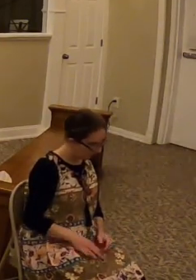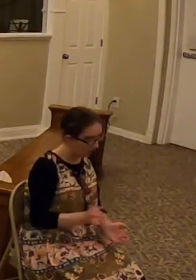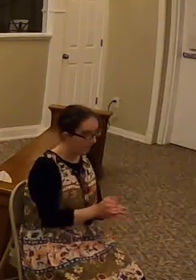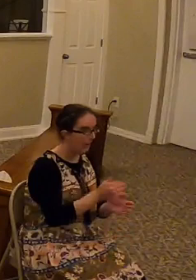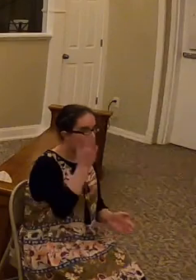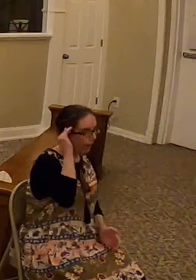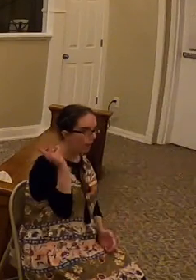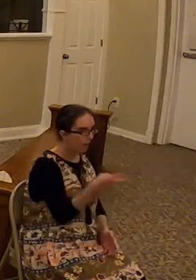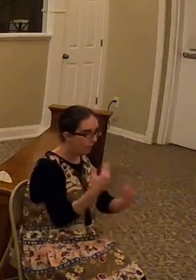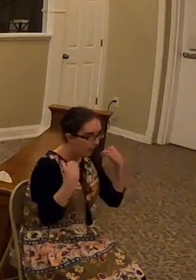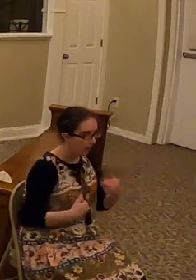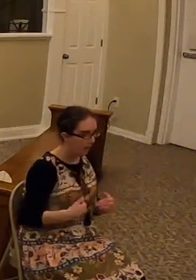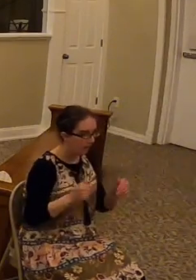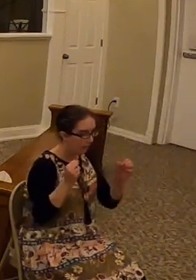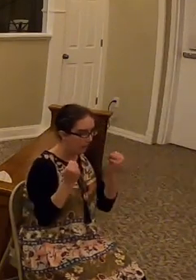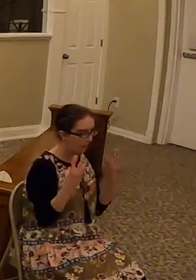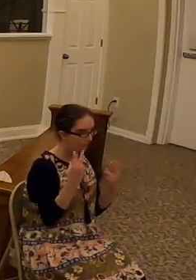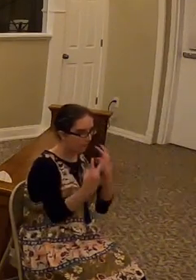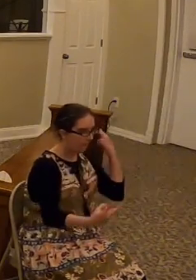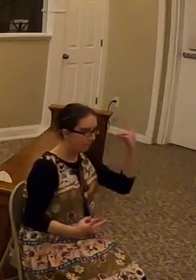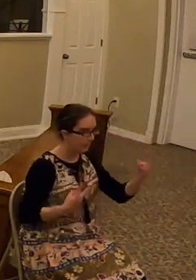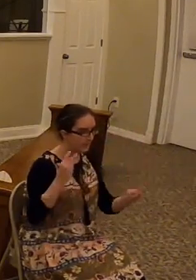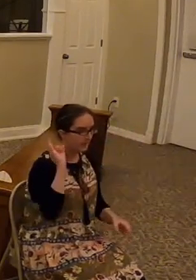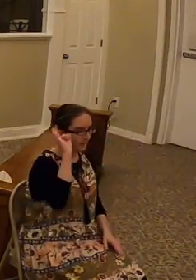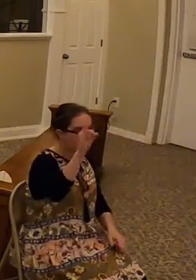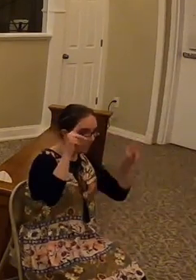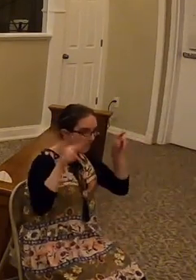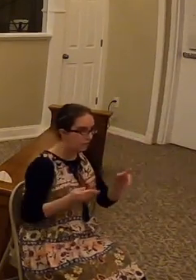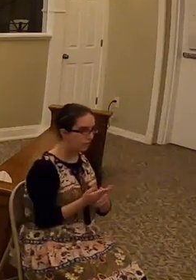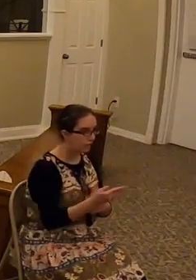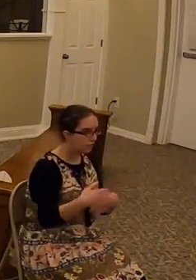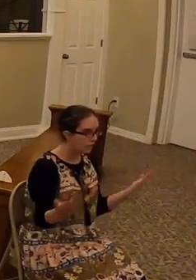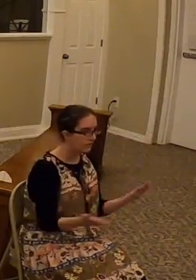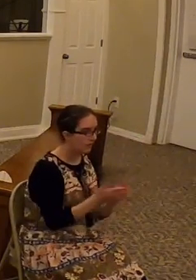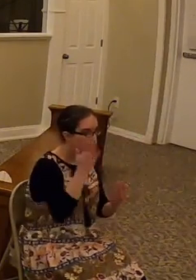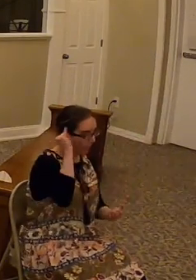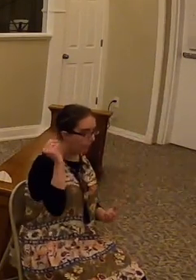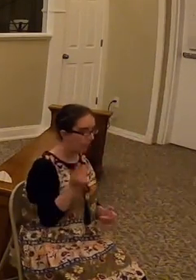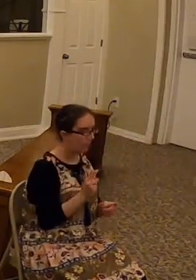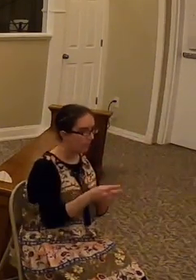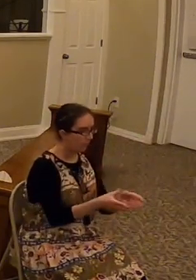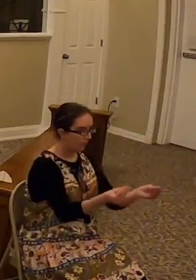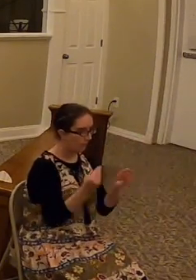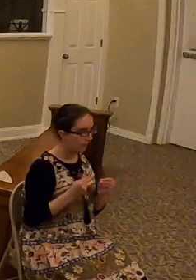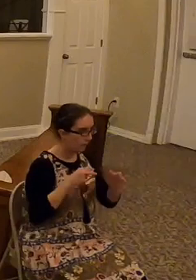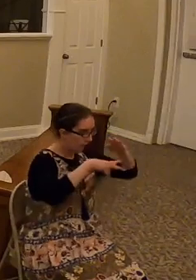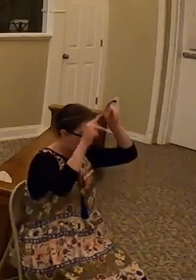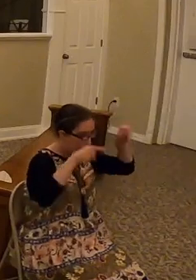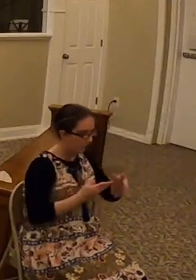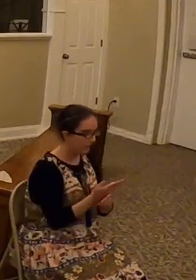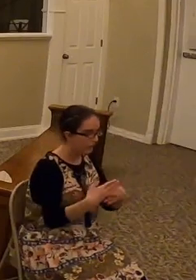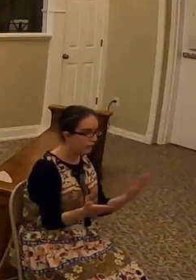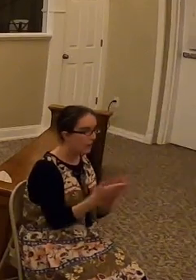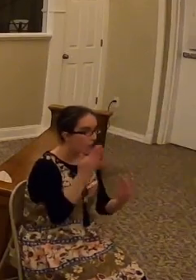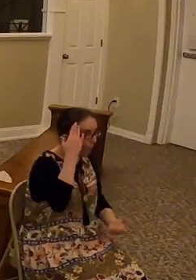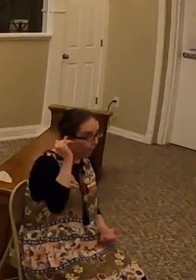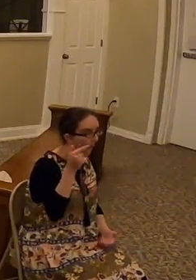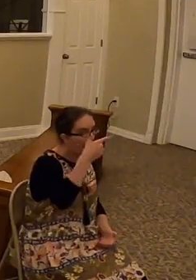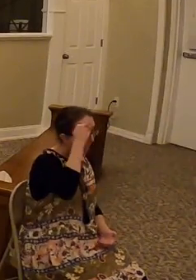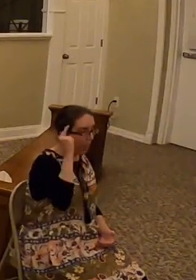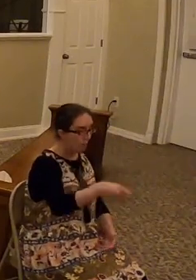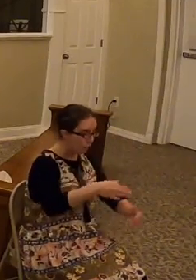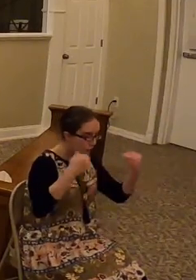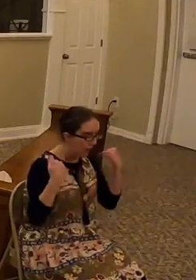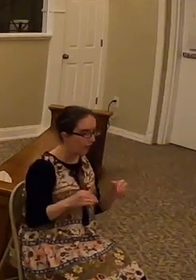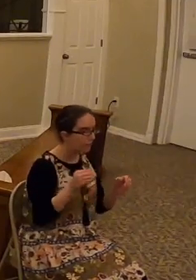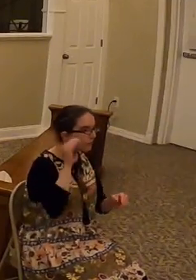That's why we have a lot of visiting preachers through here. Yes, sir. That's why when we get them, we get prophets through here. You know why? Because